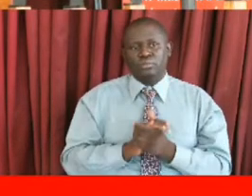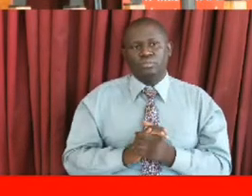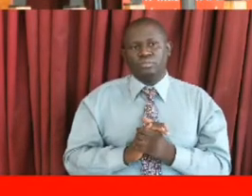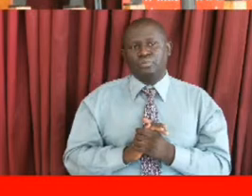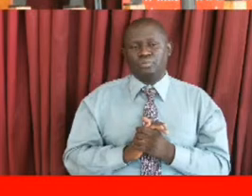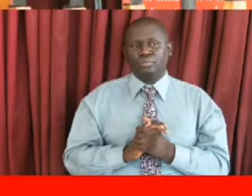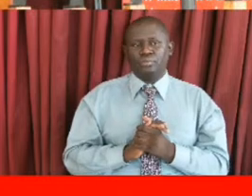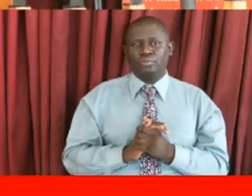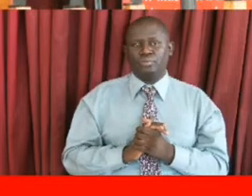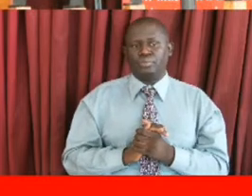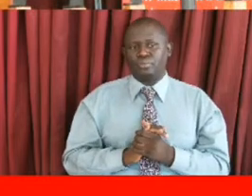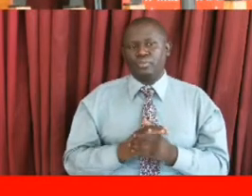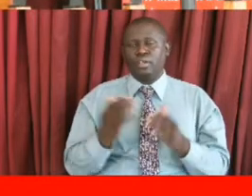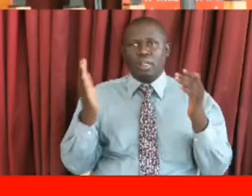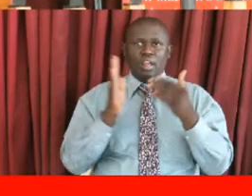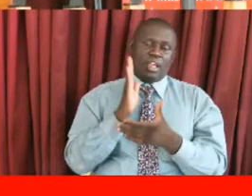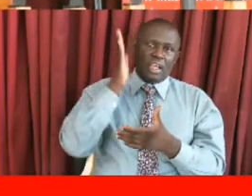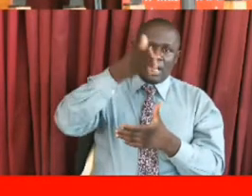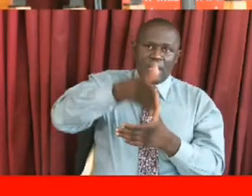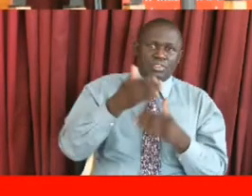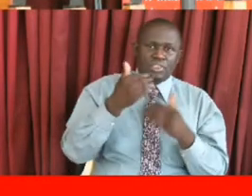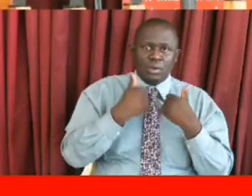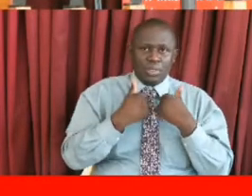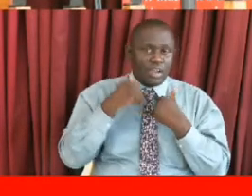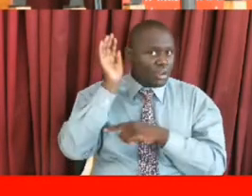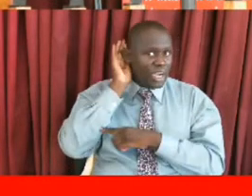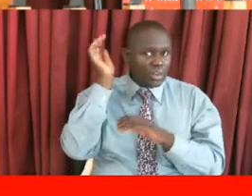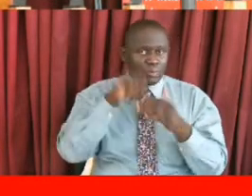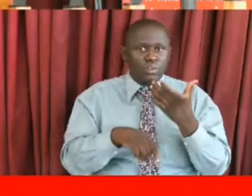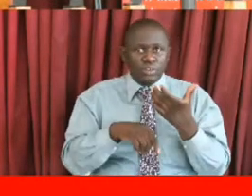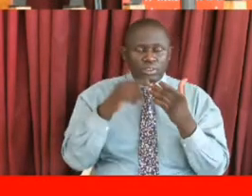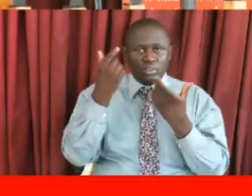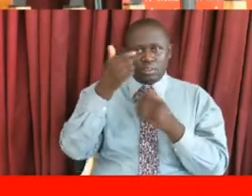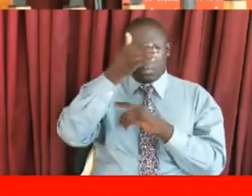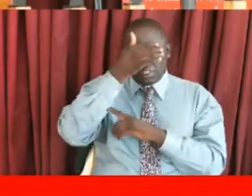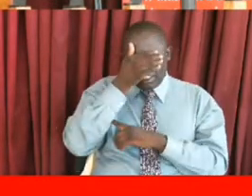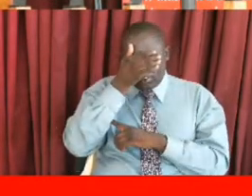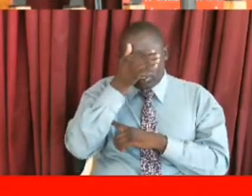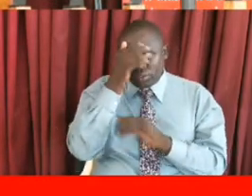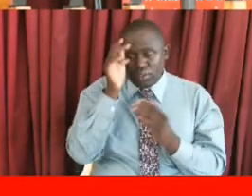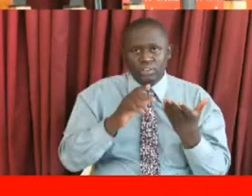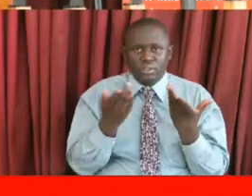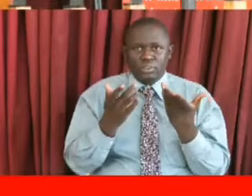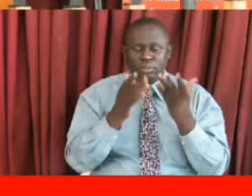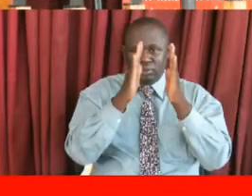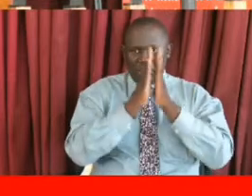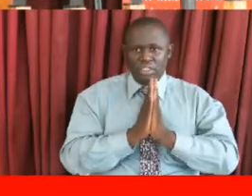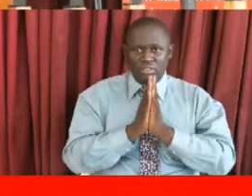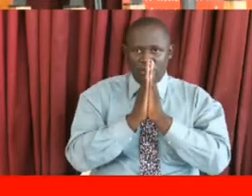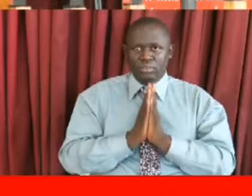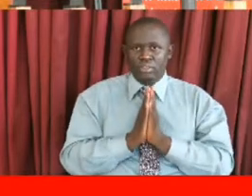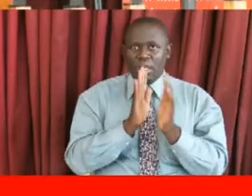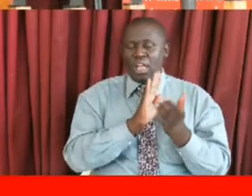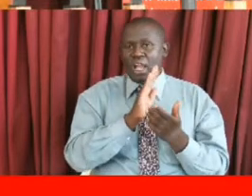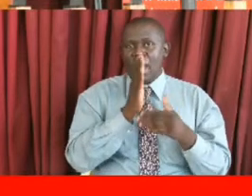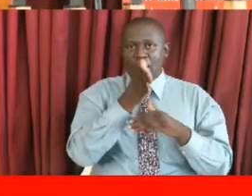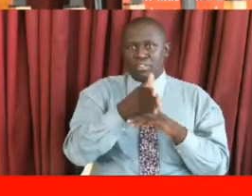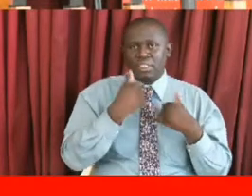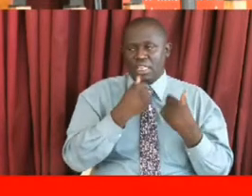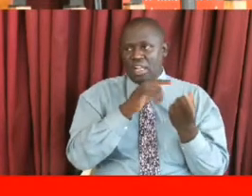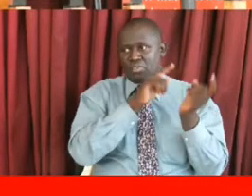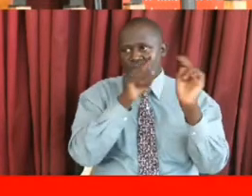passed after we have had P Revival after they have come and